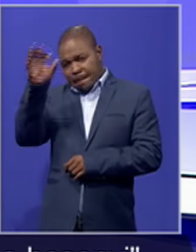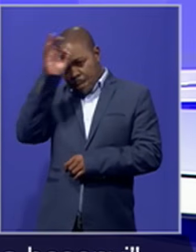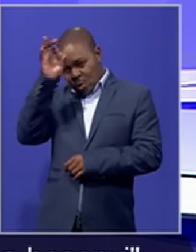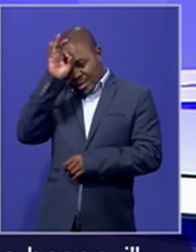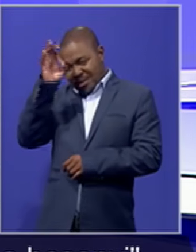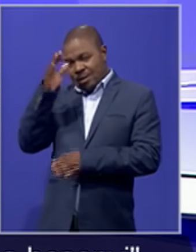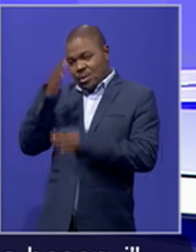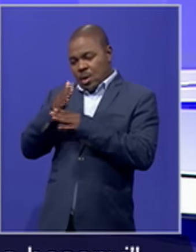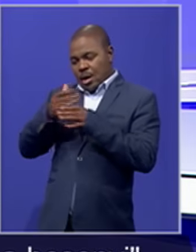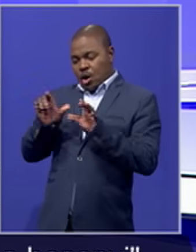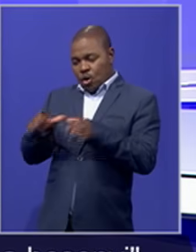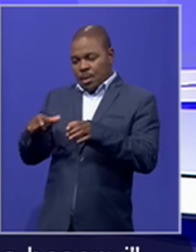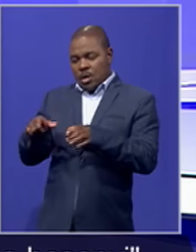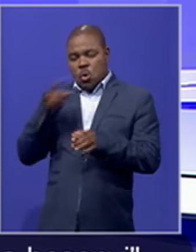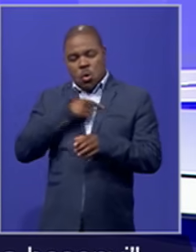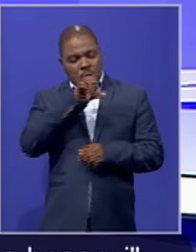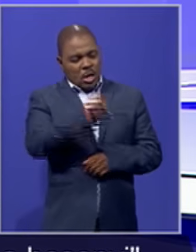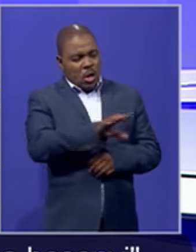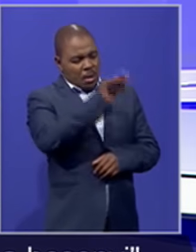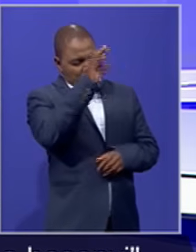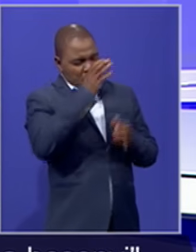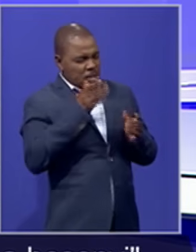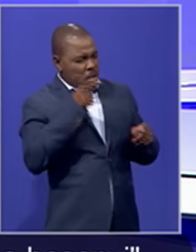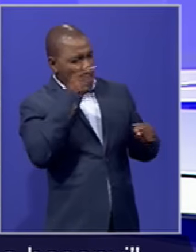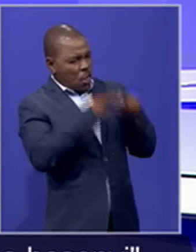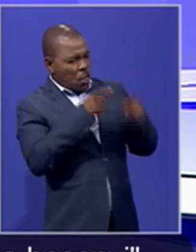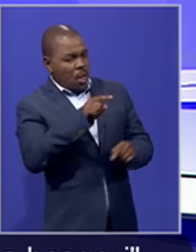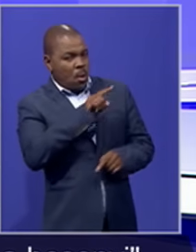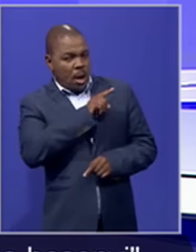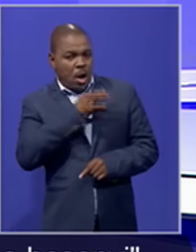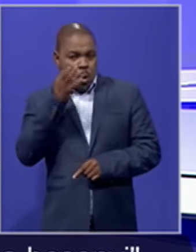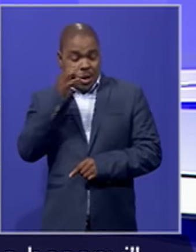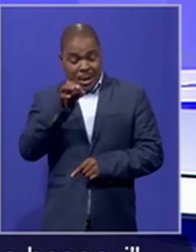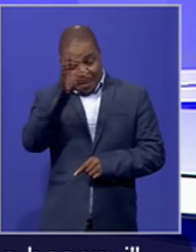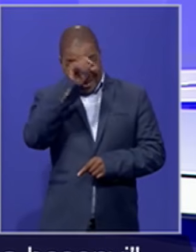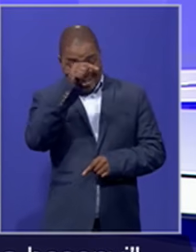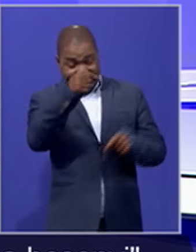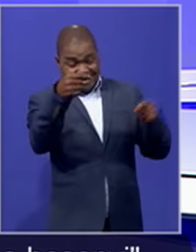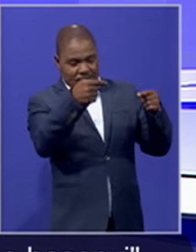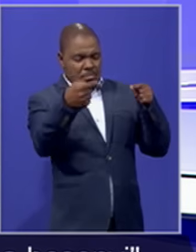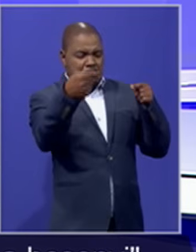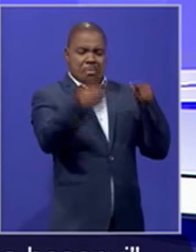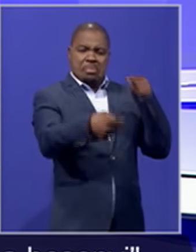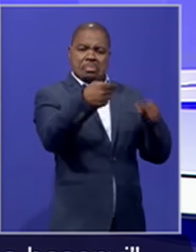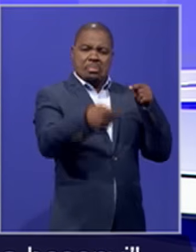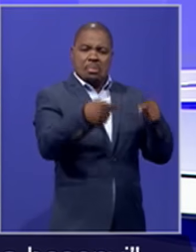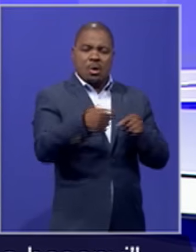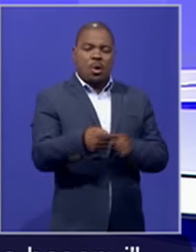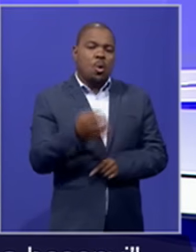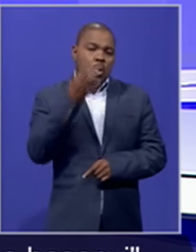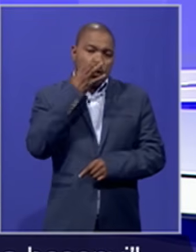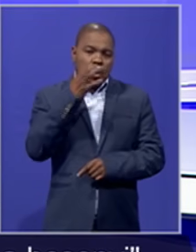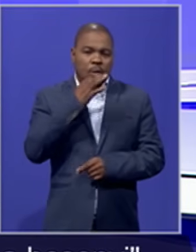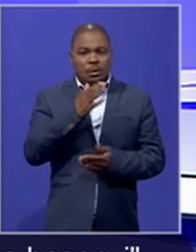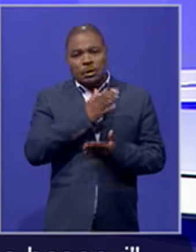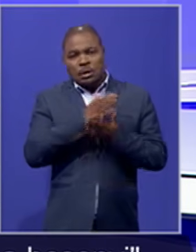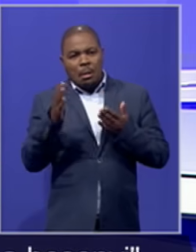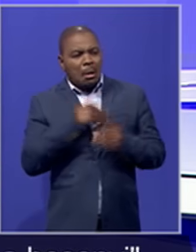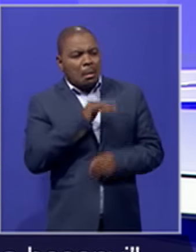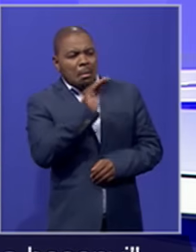sephodisa sa Afrika Borwa. Cameron o lemošitše go dithulano ka ditirelong tša sephodisa a bolela gore ge be go dirwa dikgopelo tša dimpša